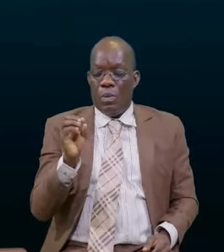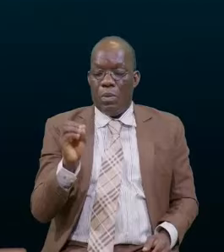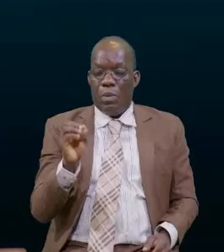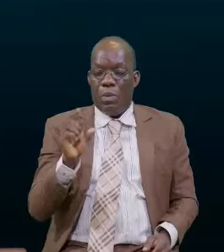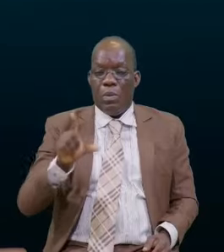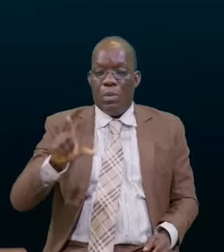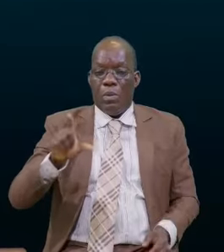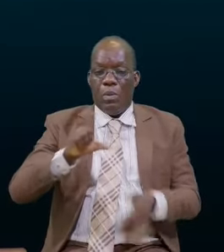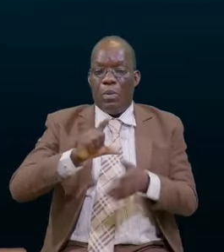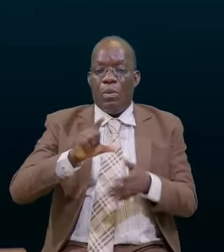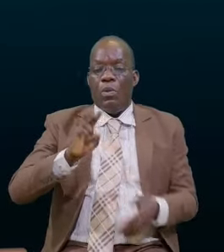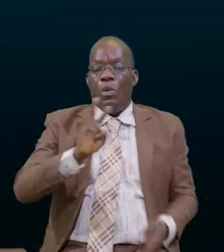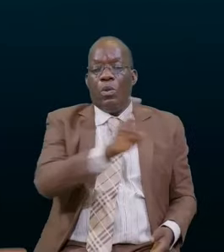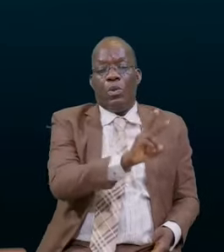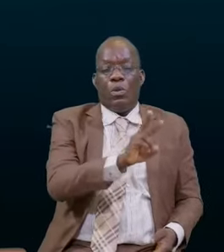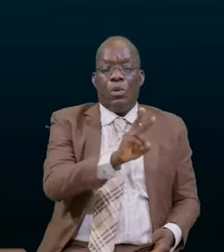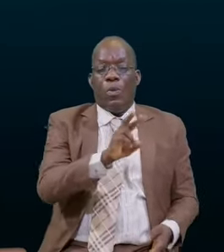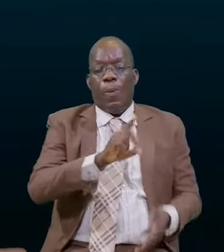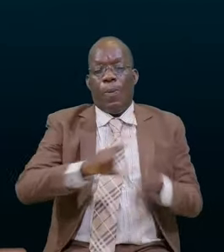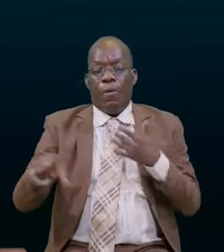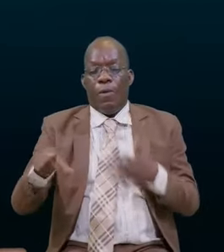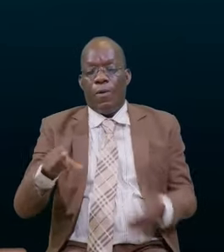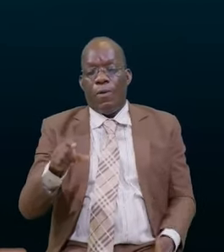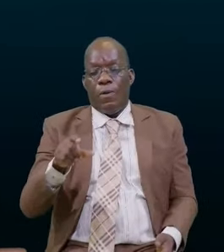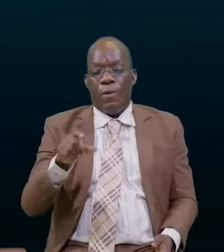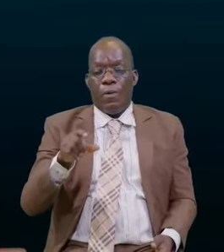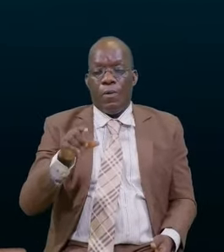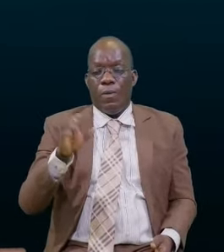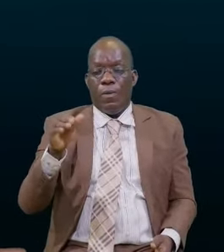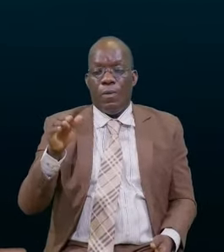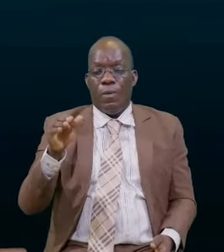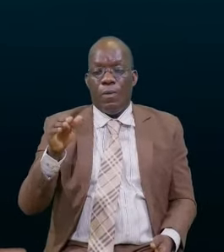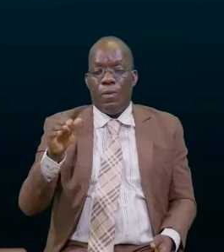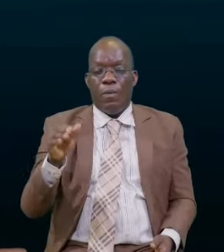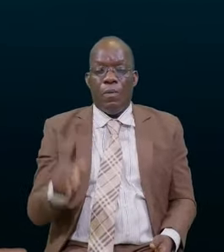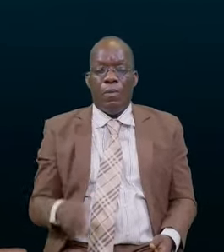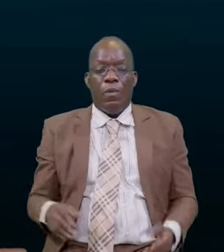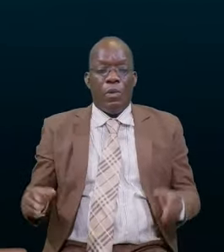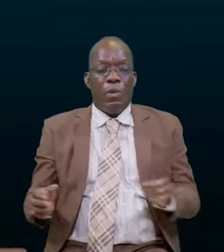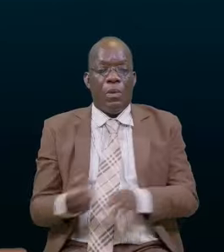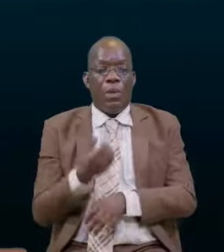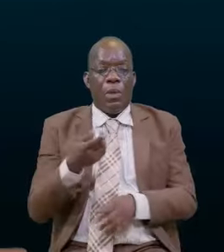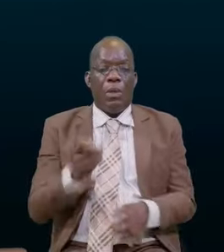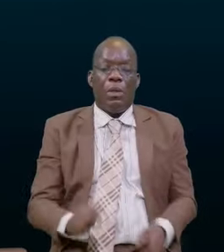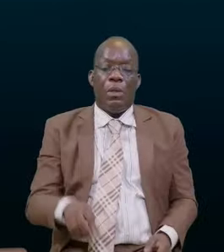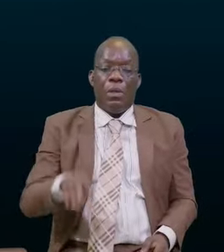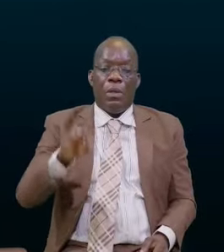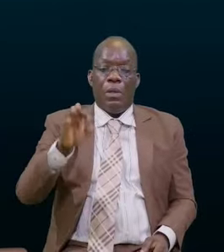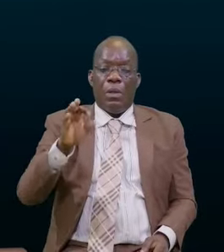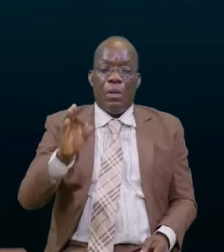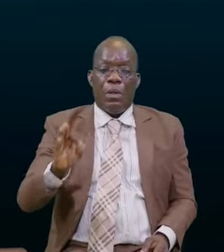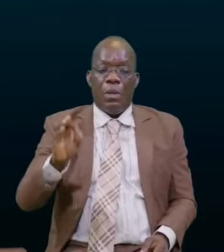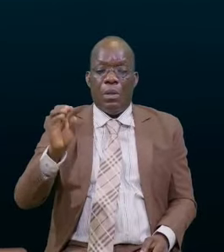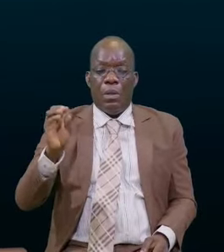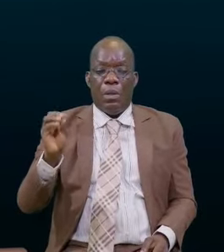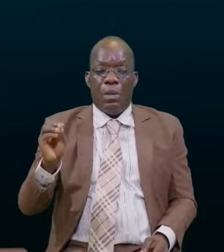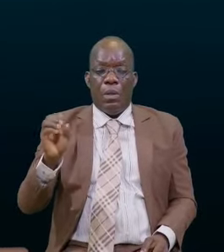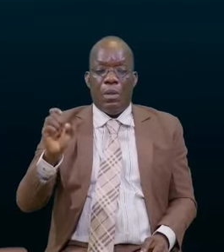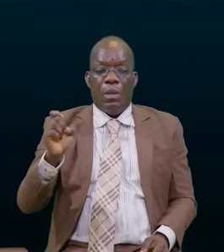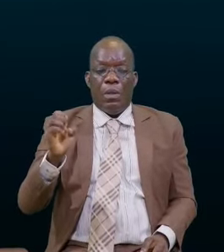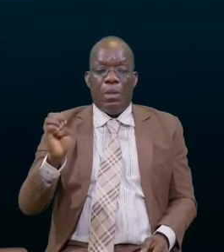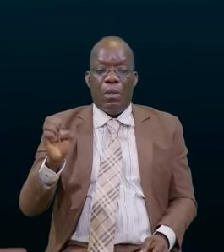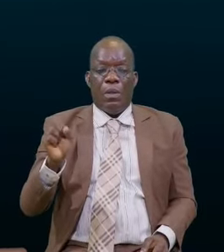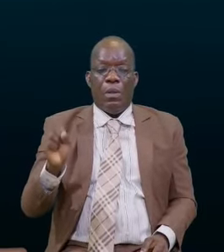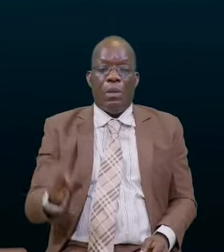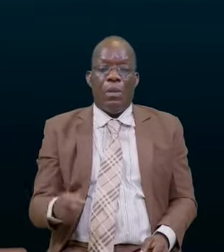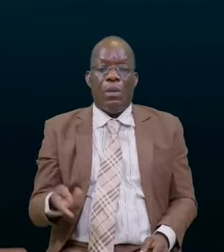vers 15 Song of Solomon 2:15 take us the foxes the little foxes that SPO the vines that